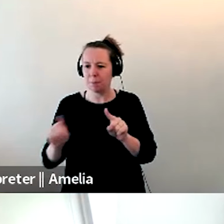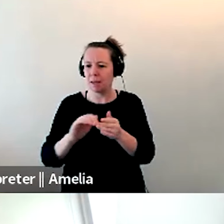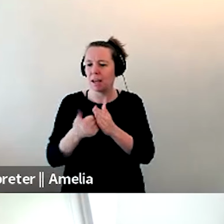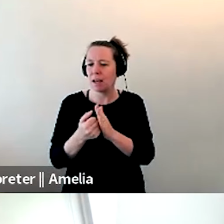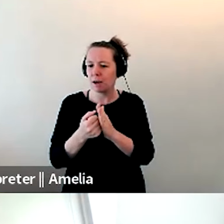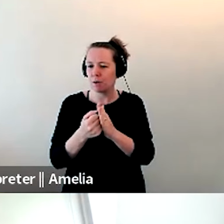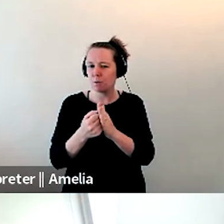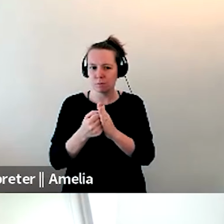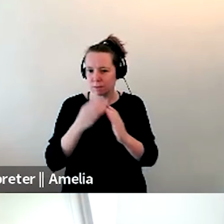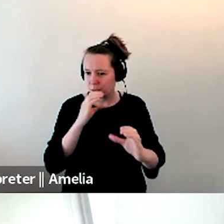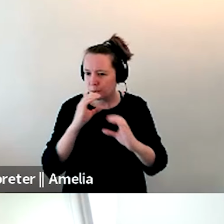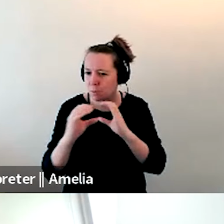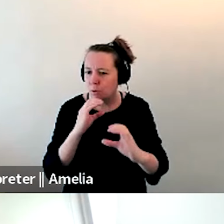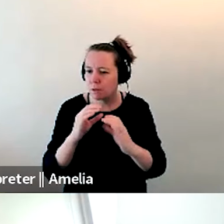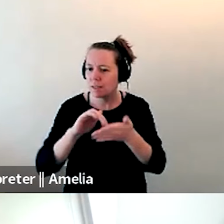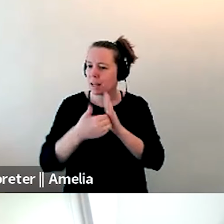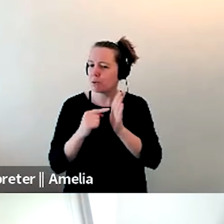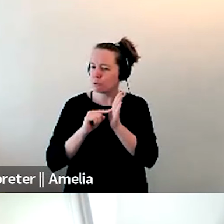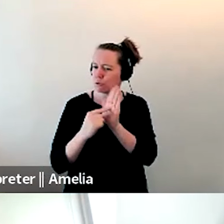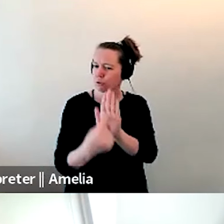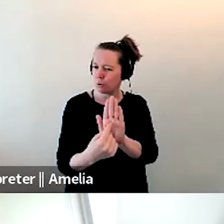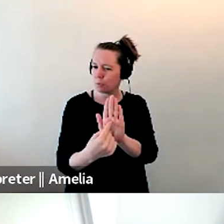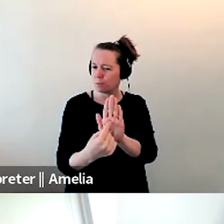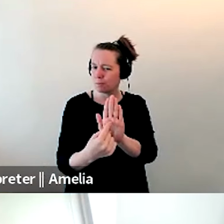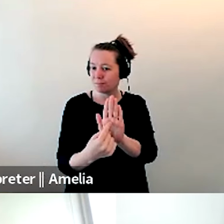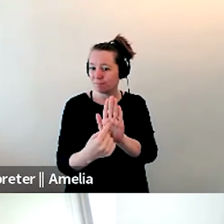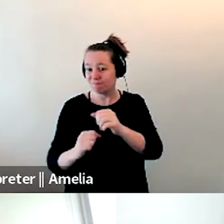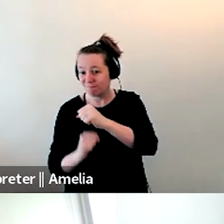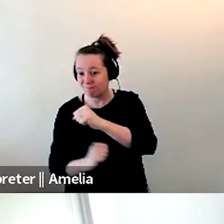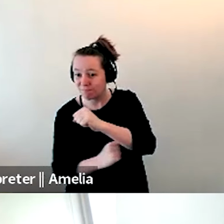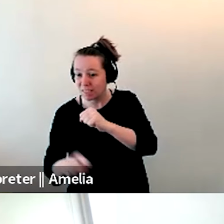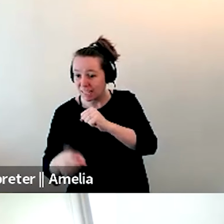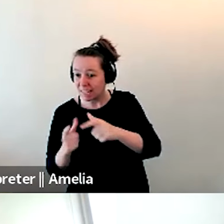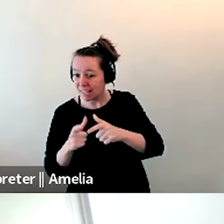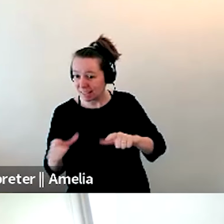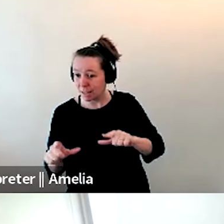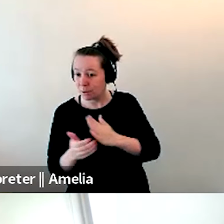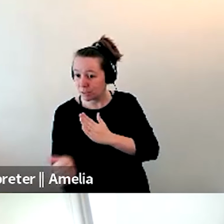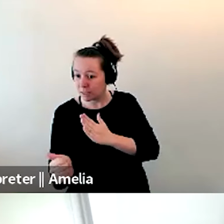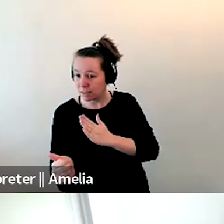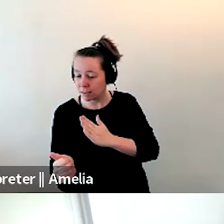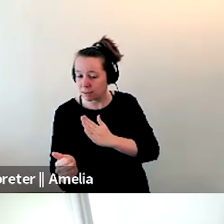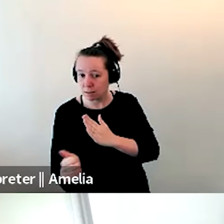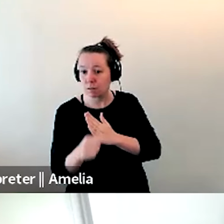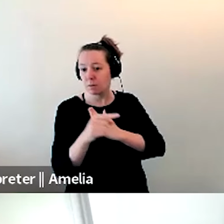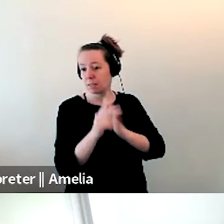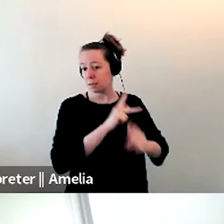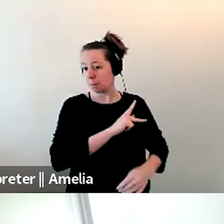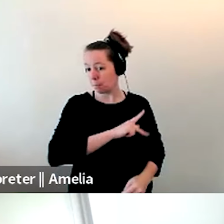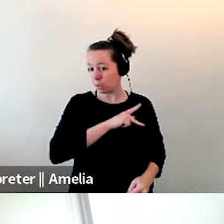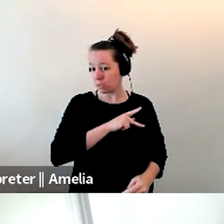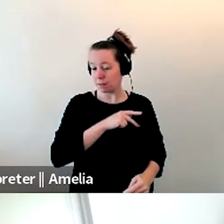to communicate to that level. So really helped me understanding my profile,